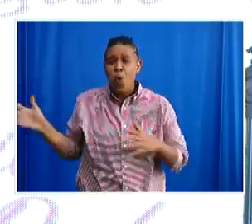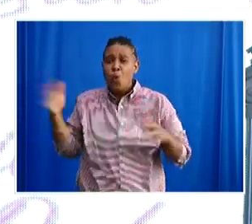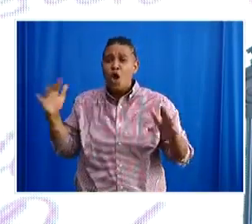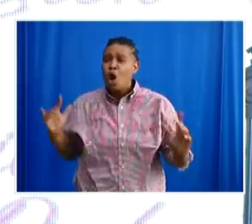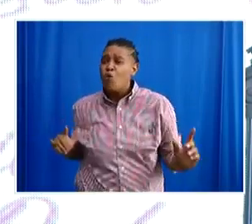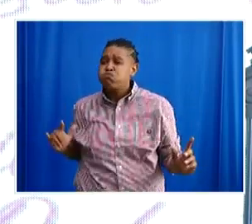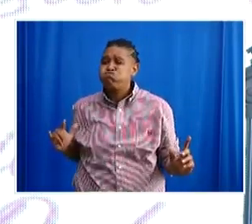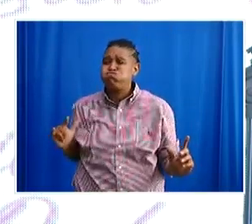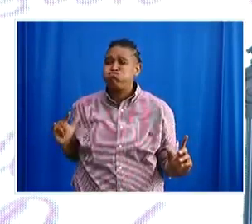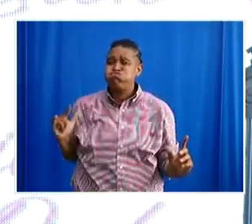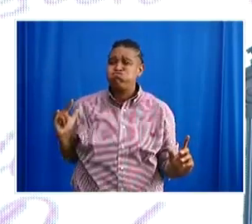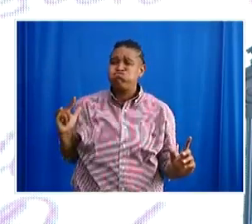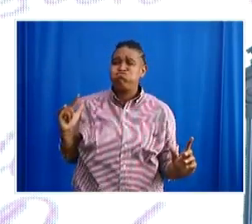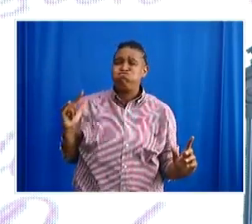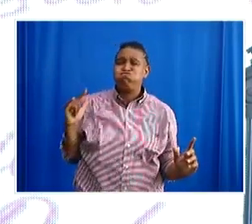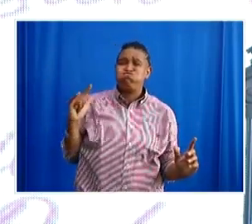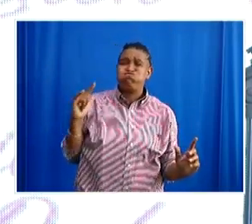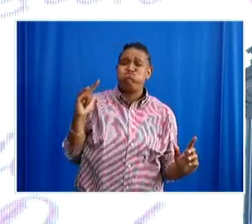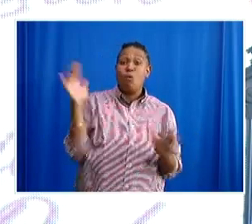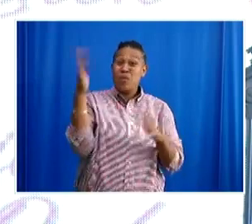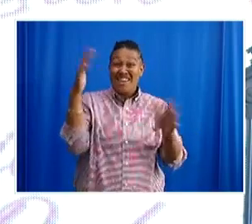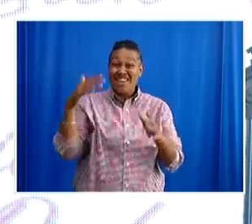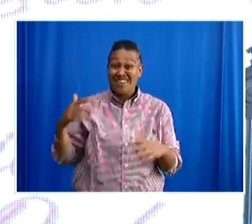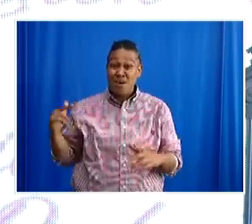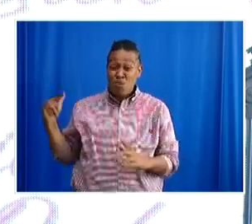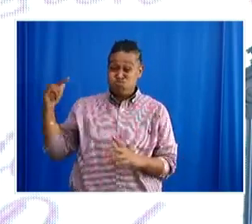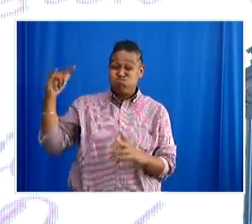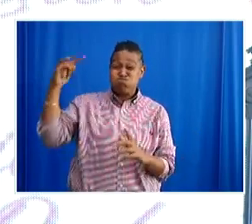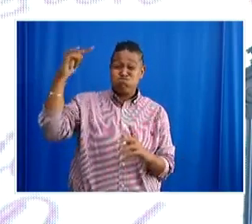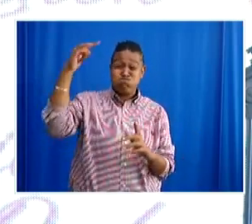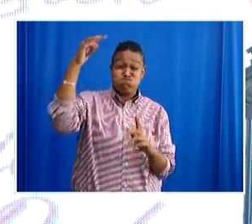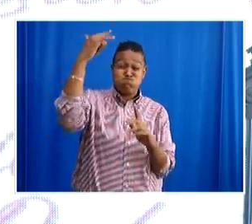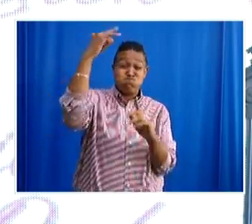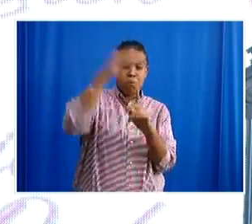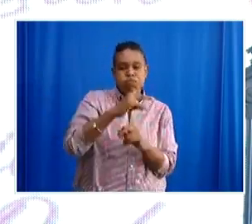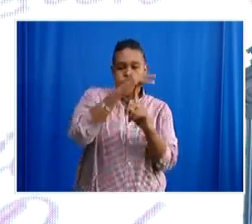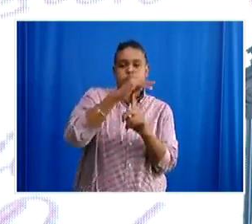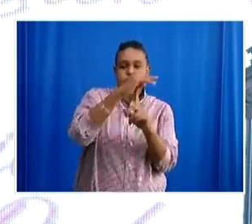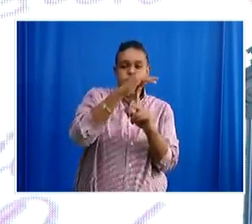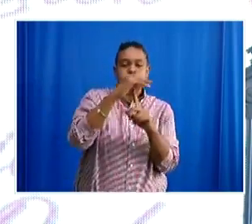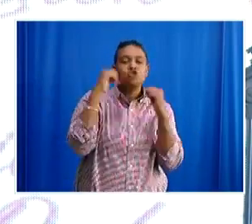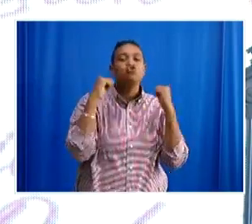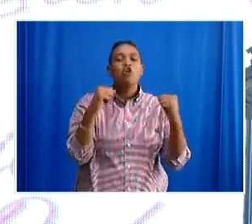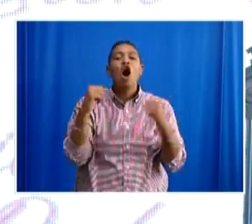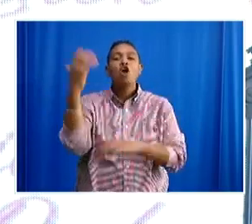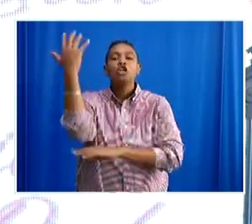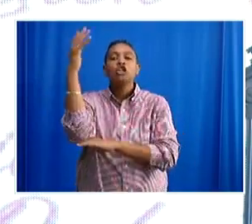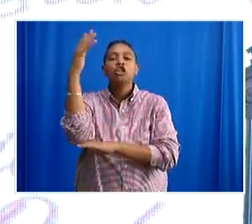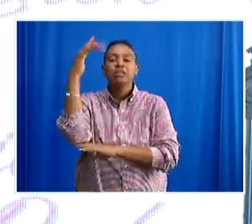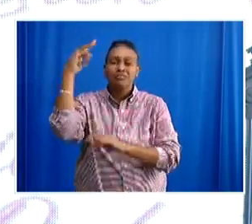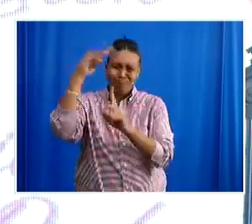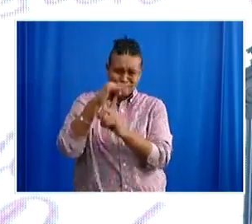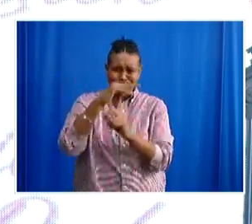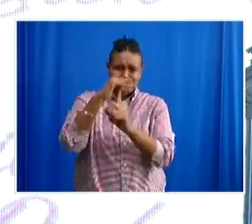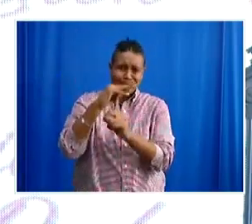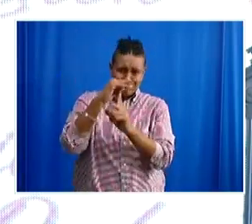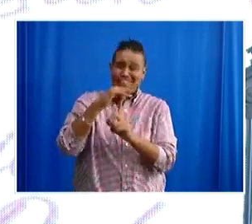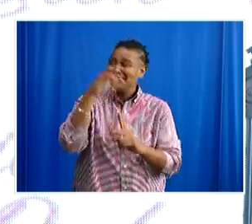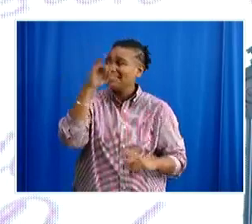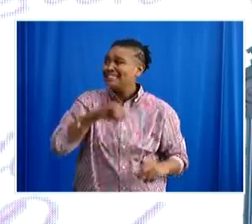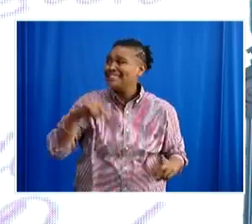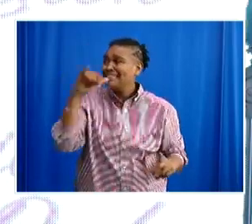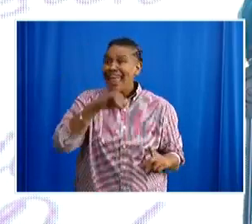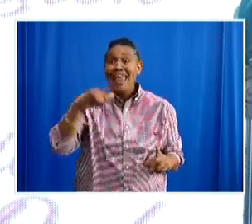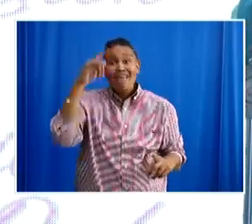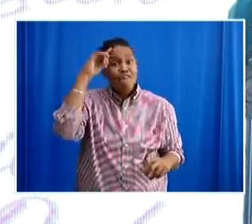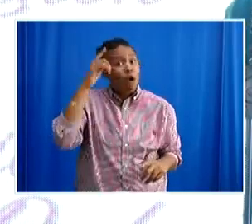air, landed on a very strong branch of a tree. And does everybody remember that it stayed there for